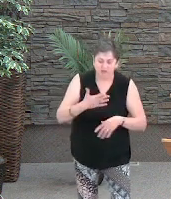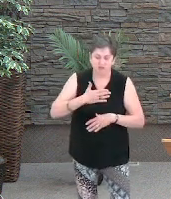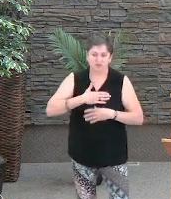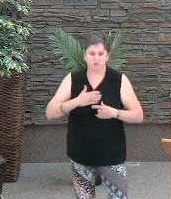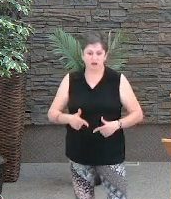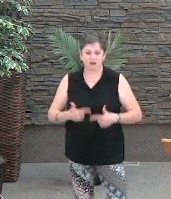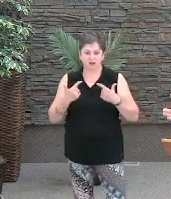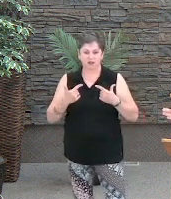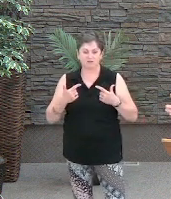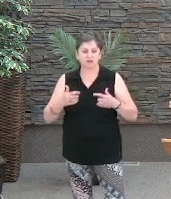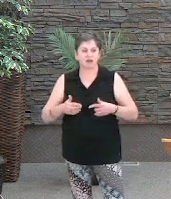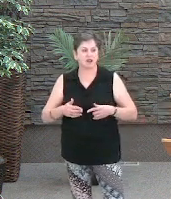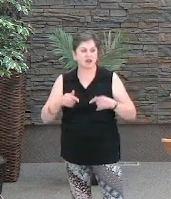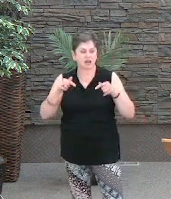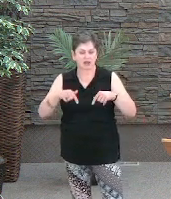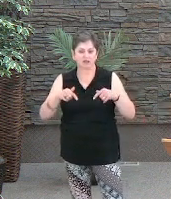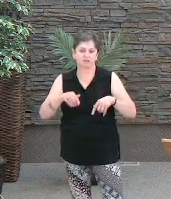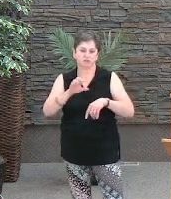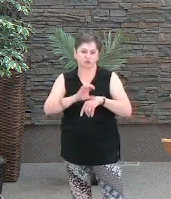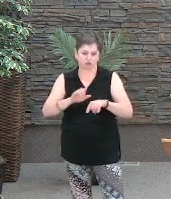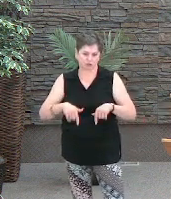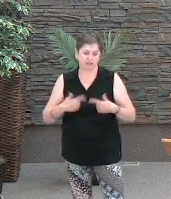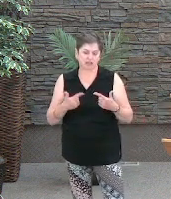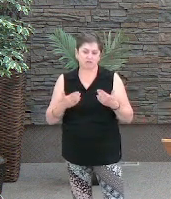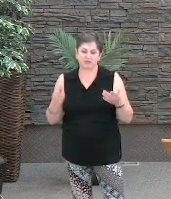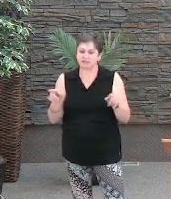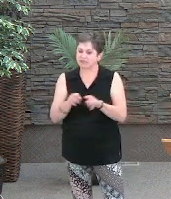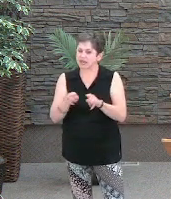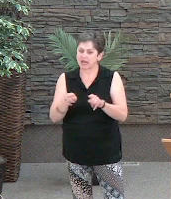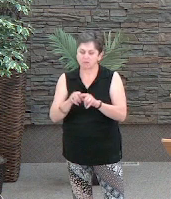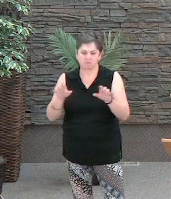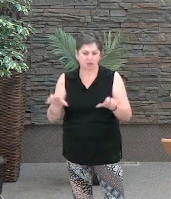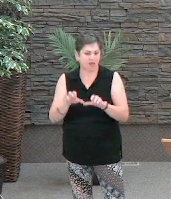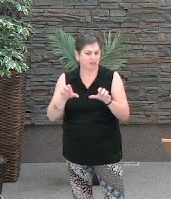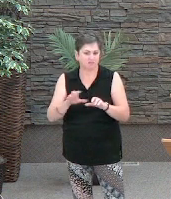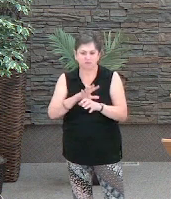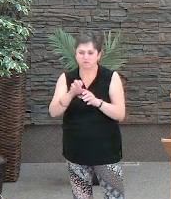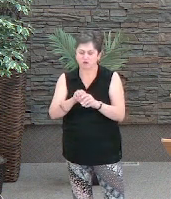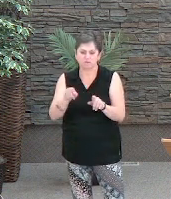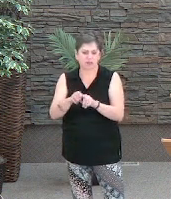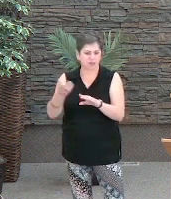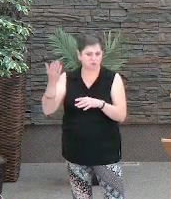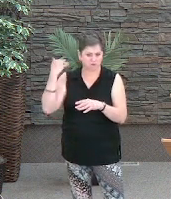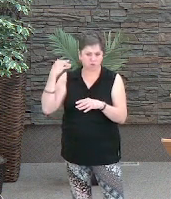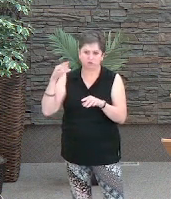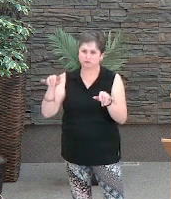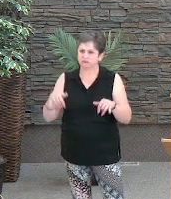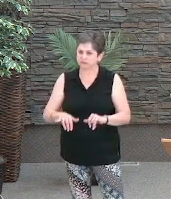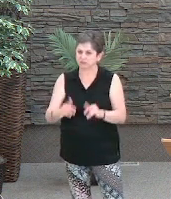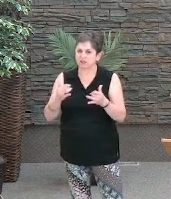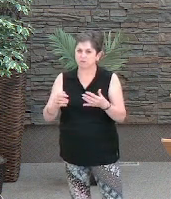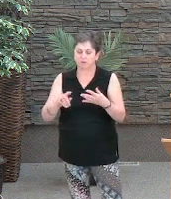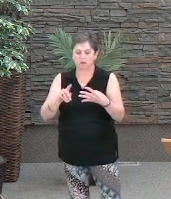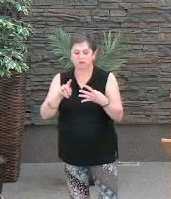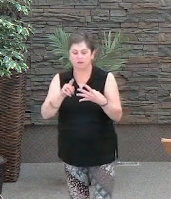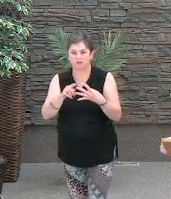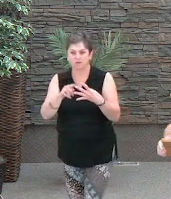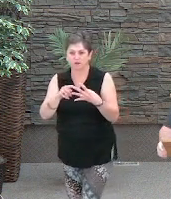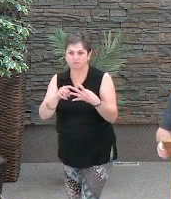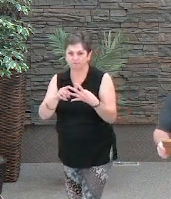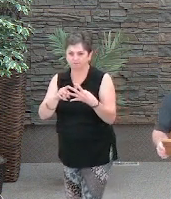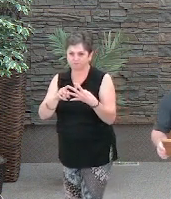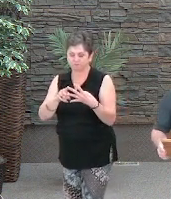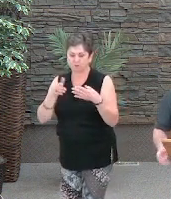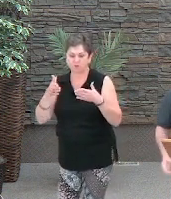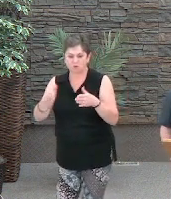life and in the life of this church, just as he was then. Another thing I hope you see in this story is